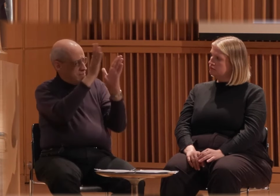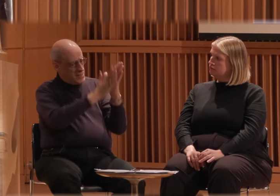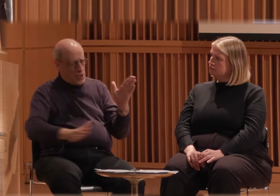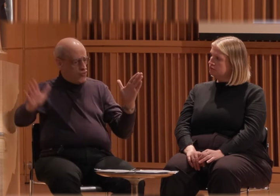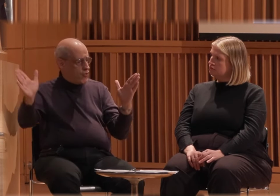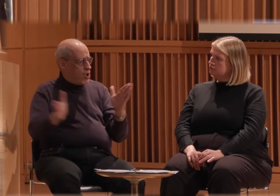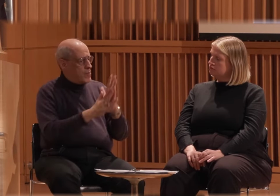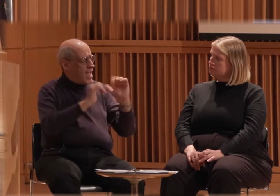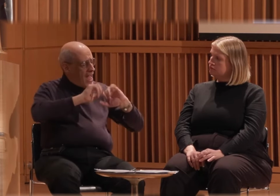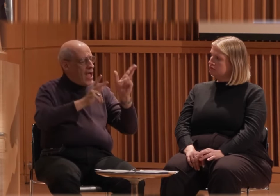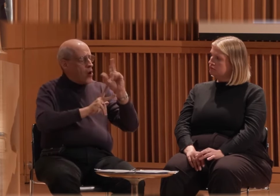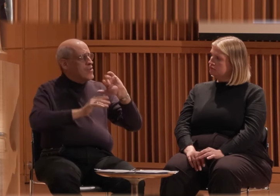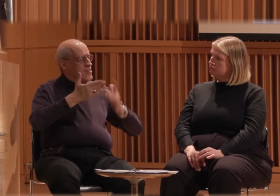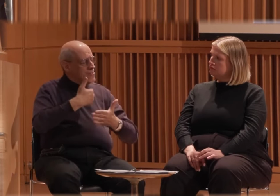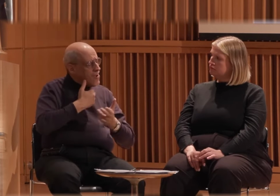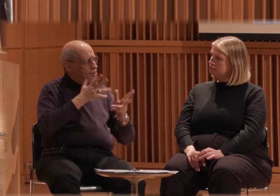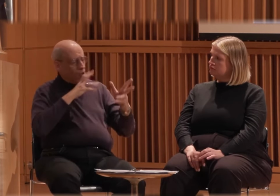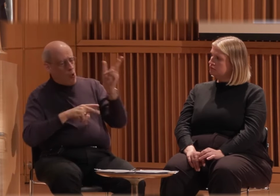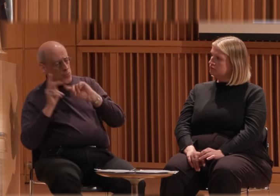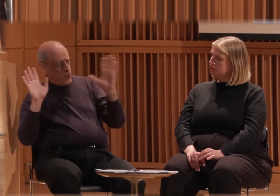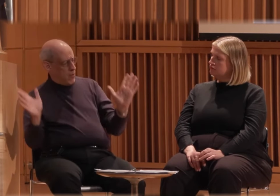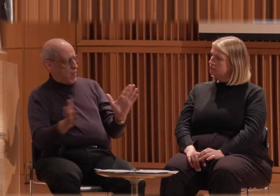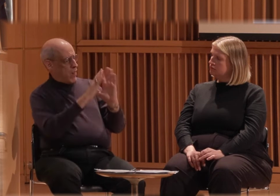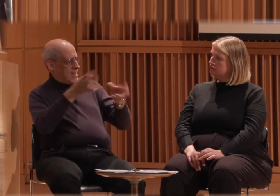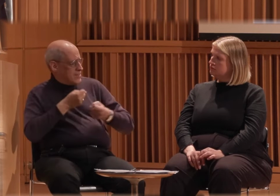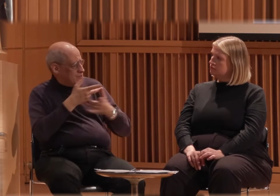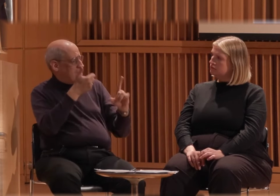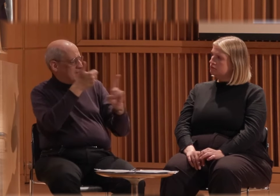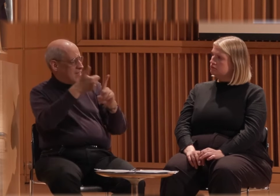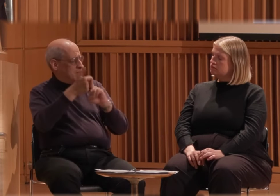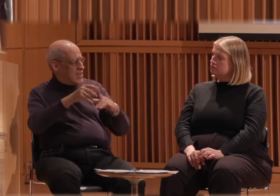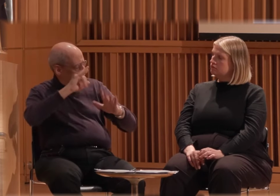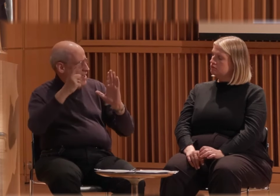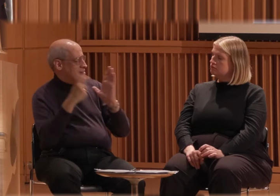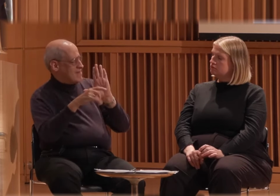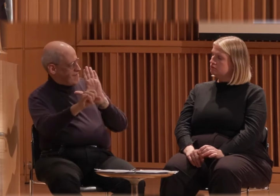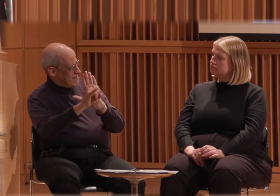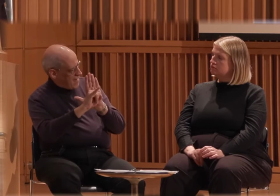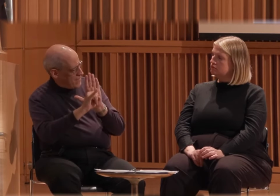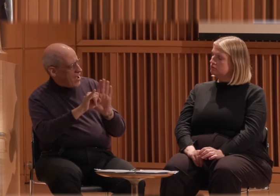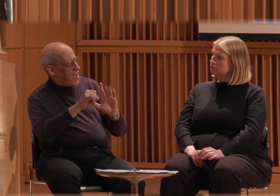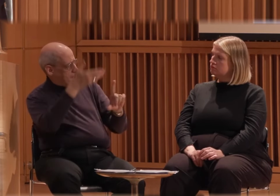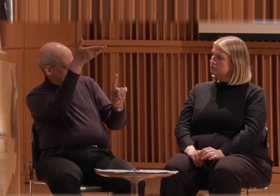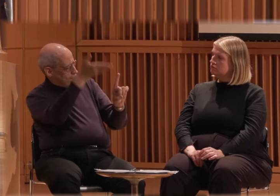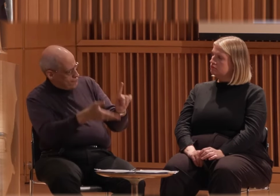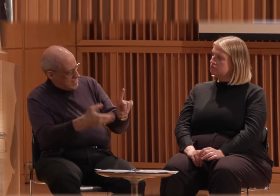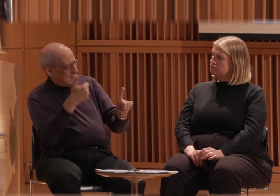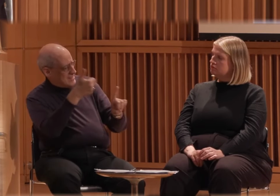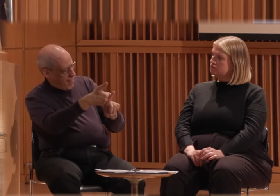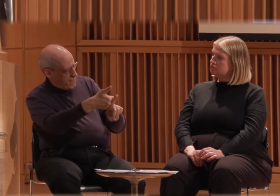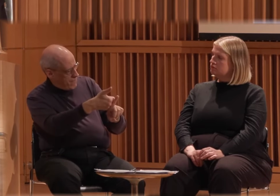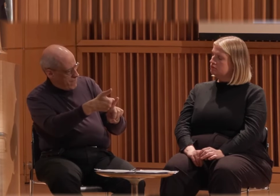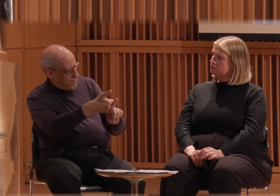ways that people, young and old, can express themselves and identify and self-identify in a way that